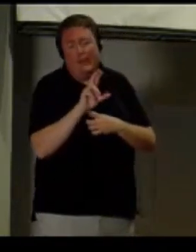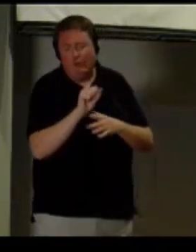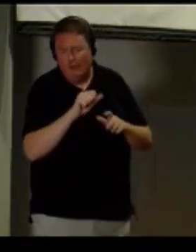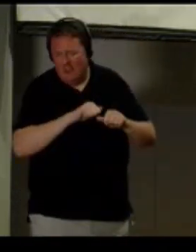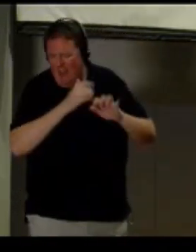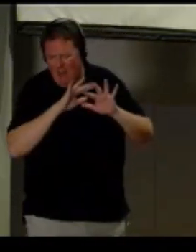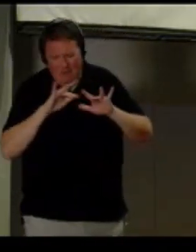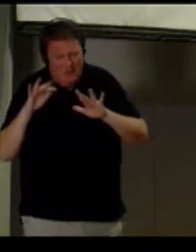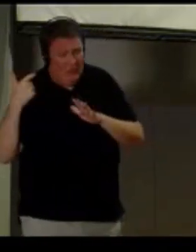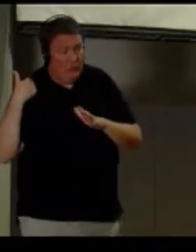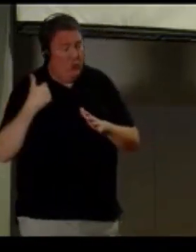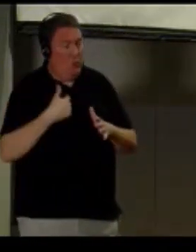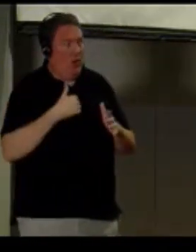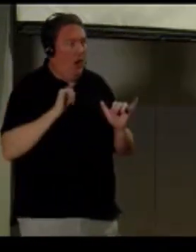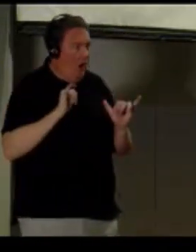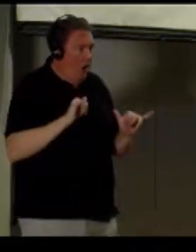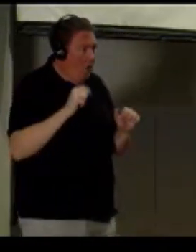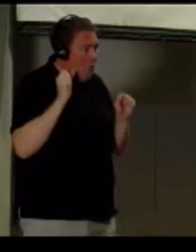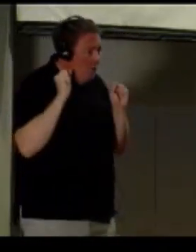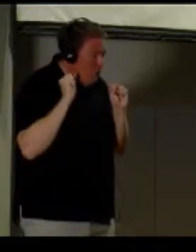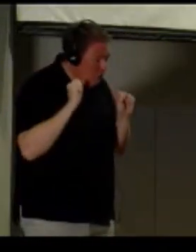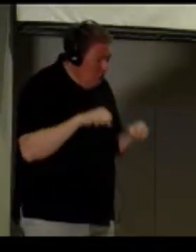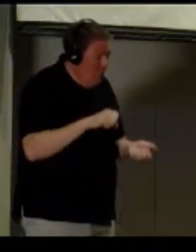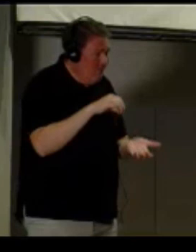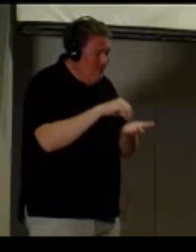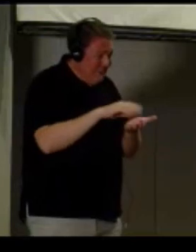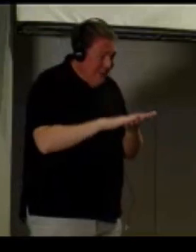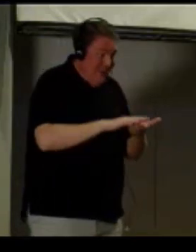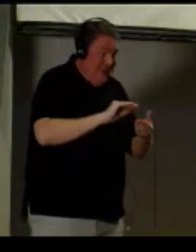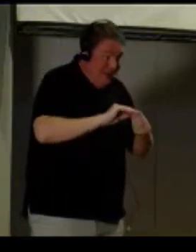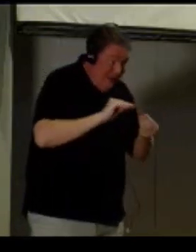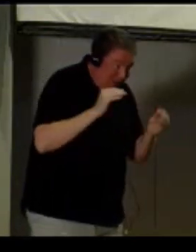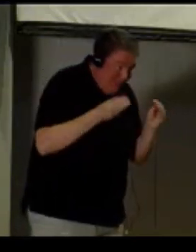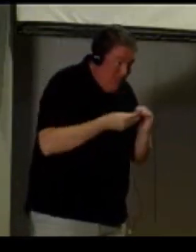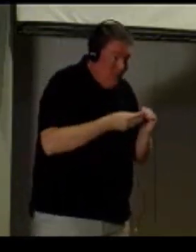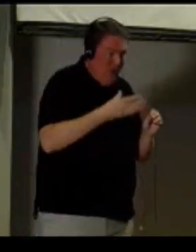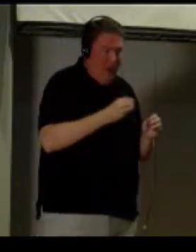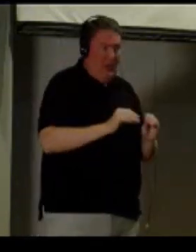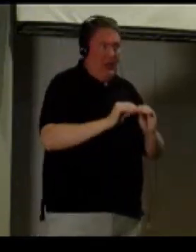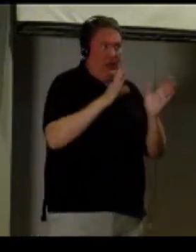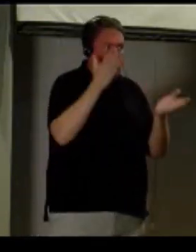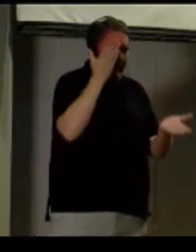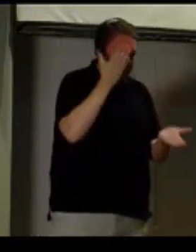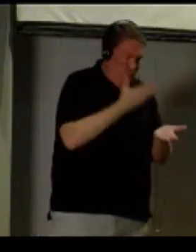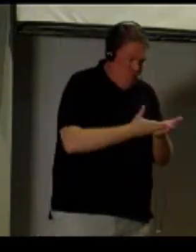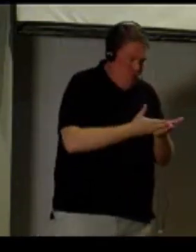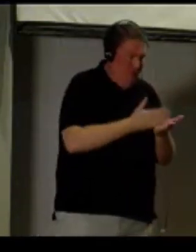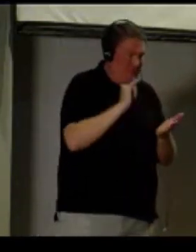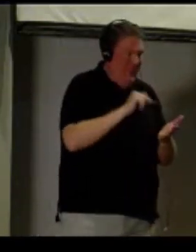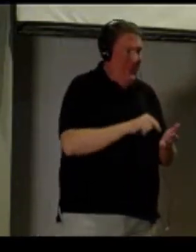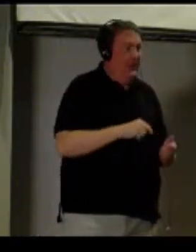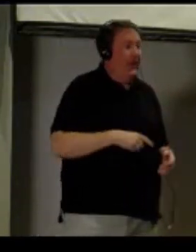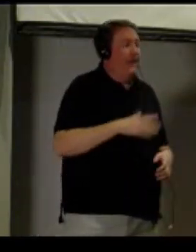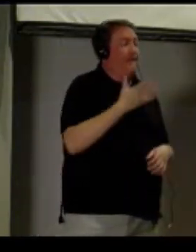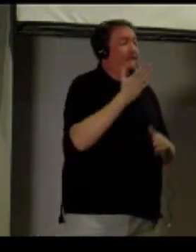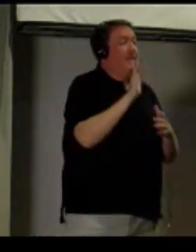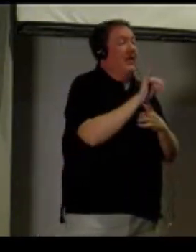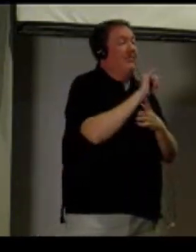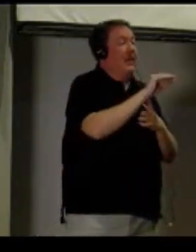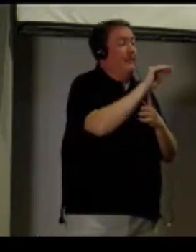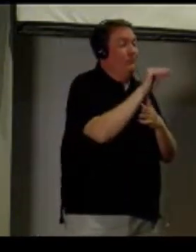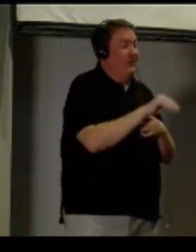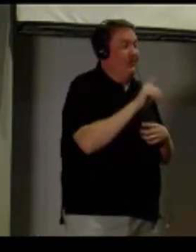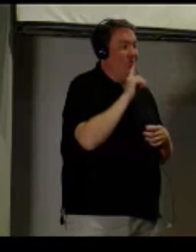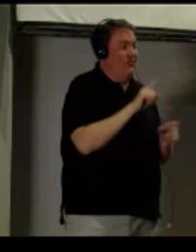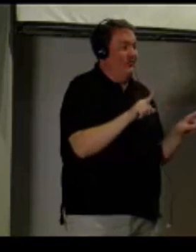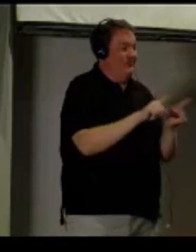idea that you could quantify that these two objects really are related, and by this much they're the same, and by this much they're